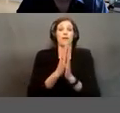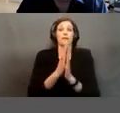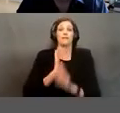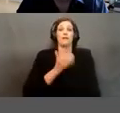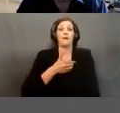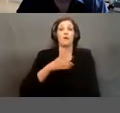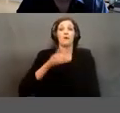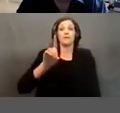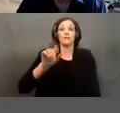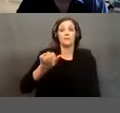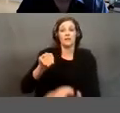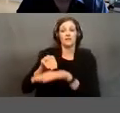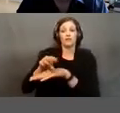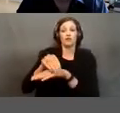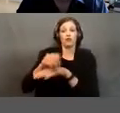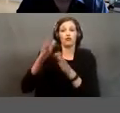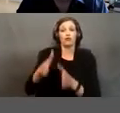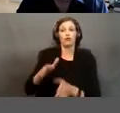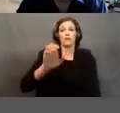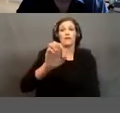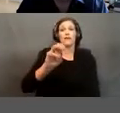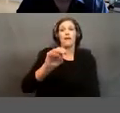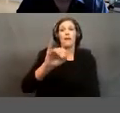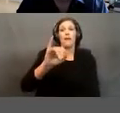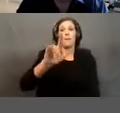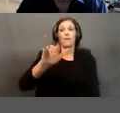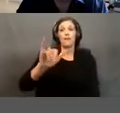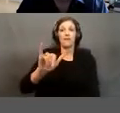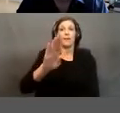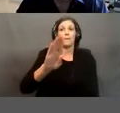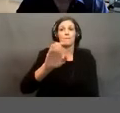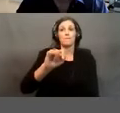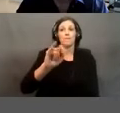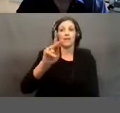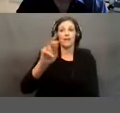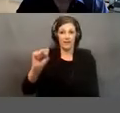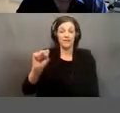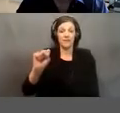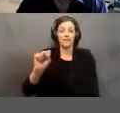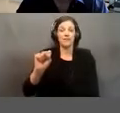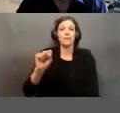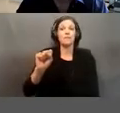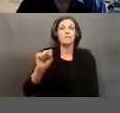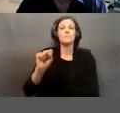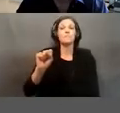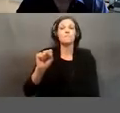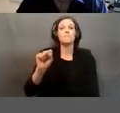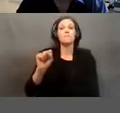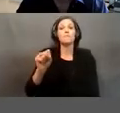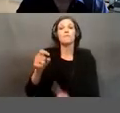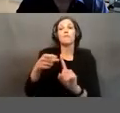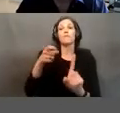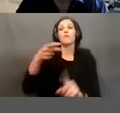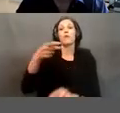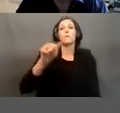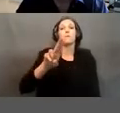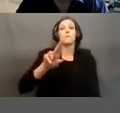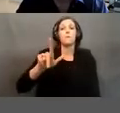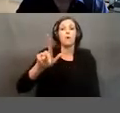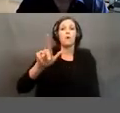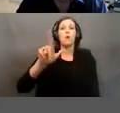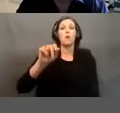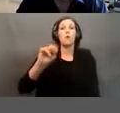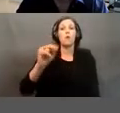consultant, Emily Fitkist from the Paul Longmore Institute on